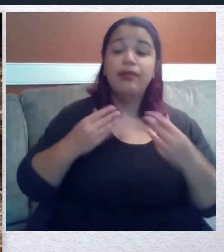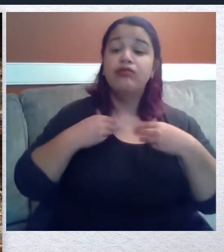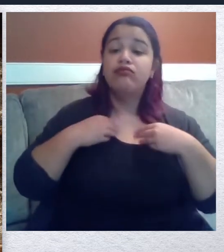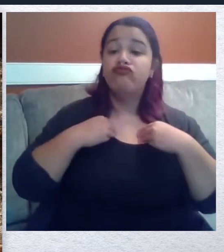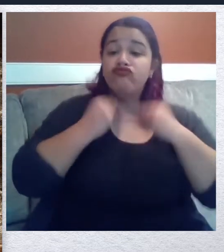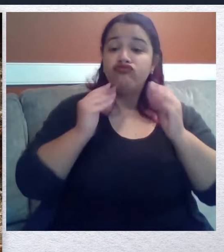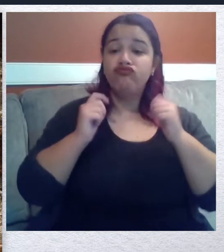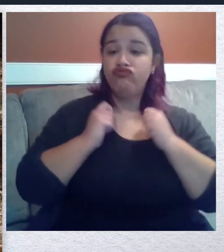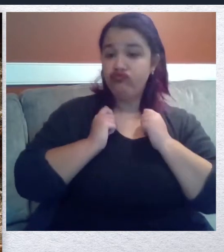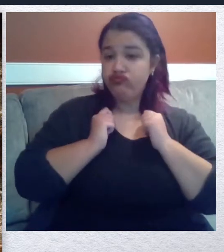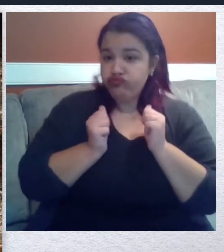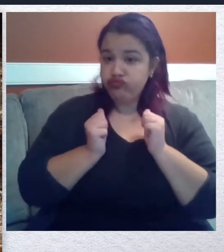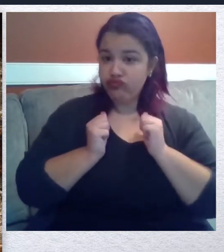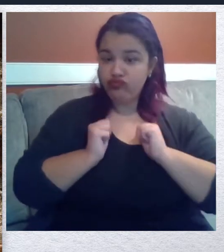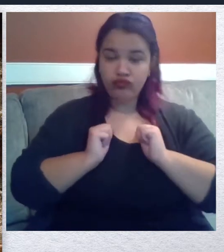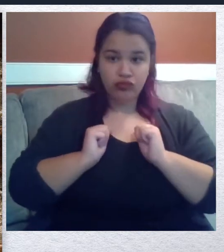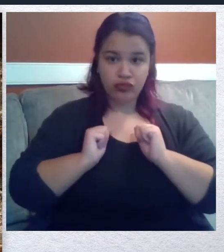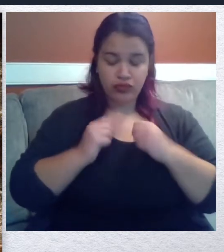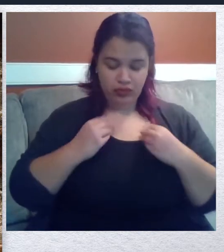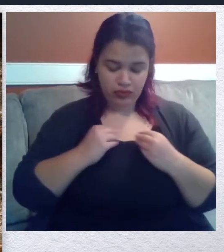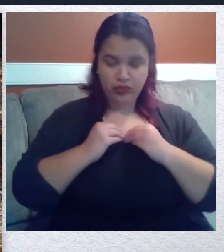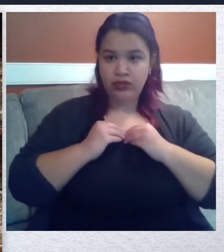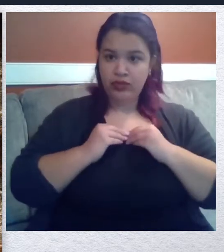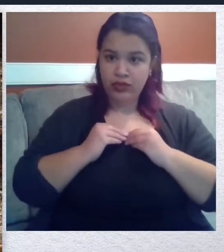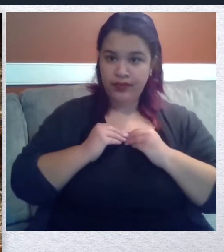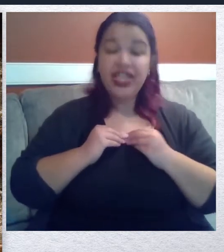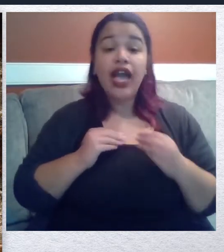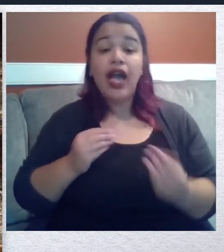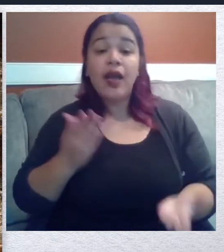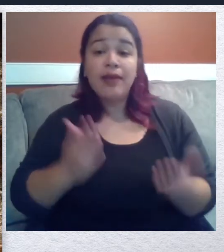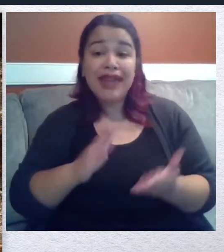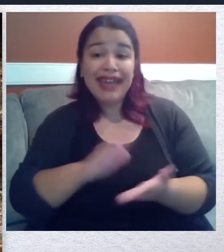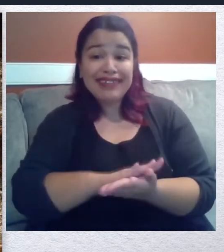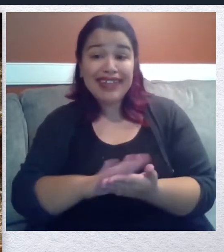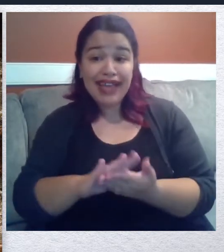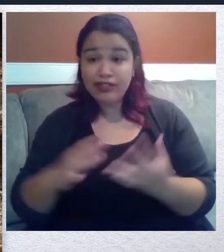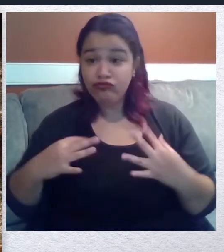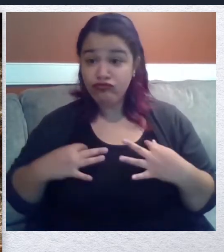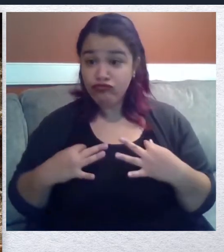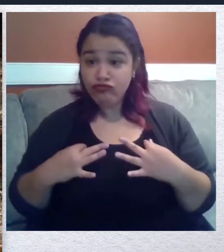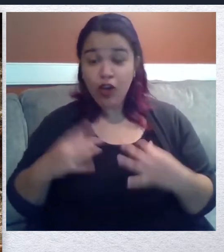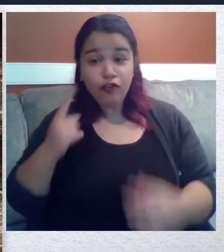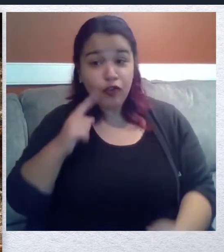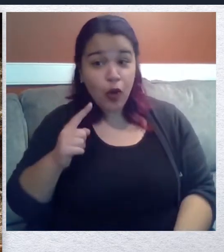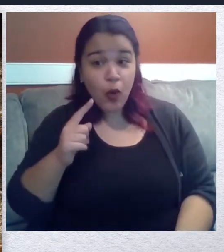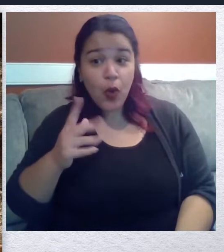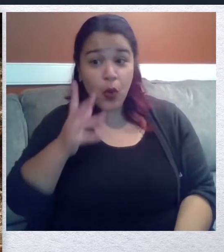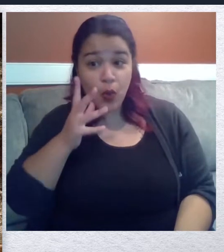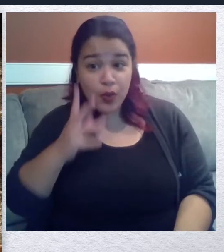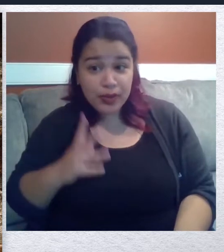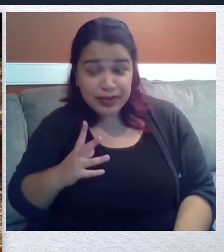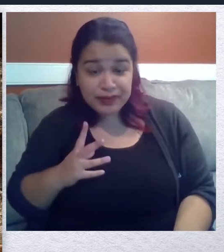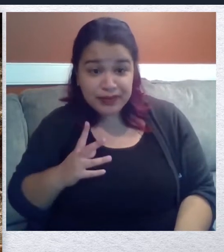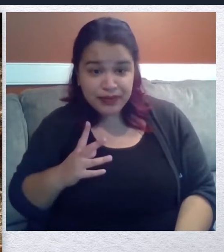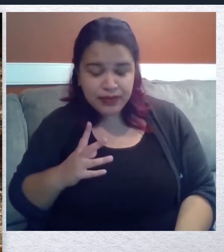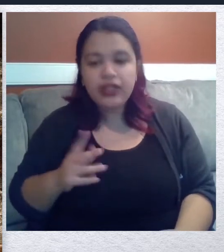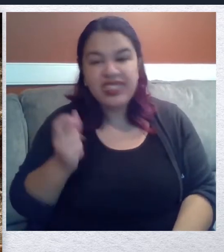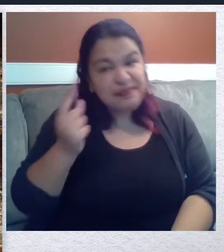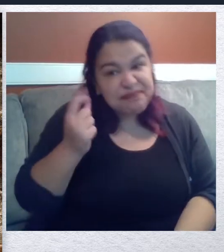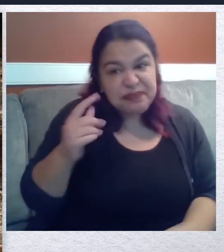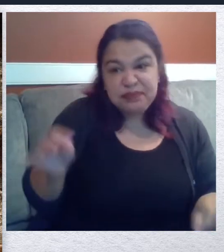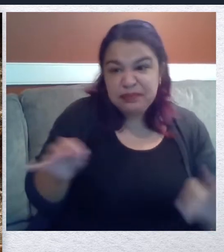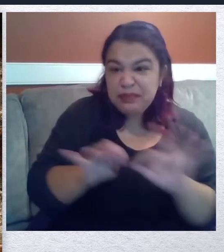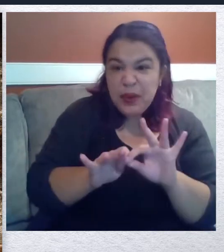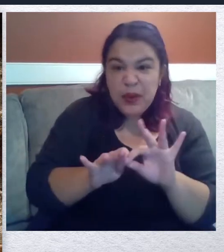But in a virtual interview, you may want to avoid bright colors. A white shirt may wash out